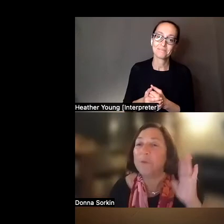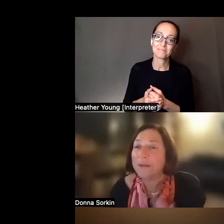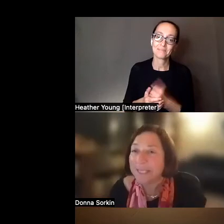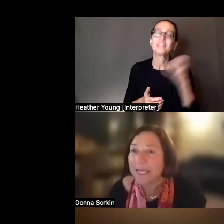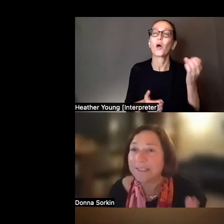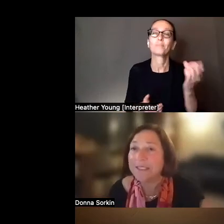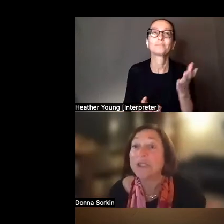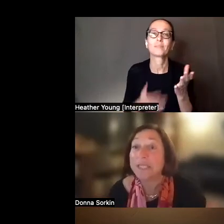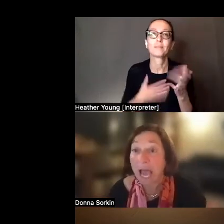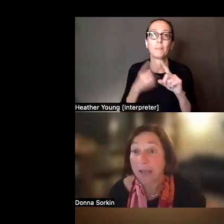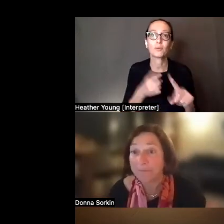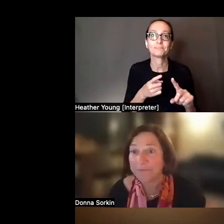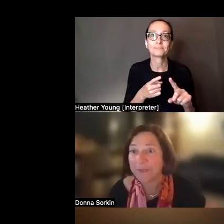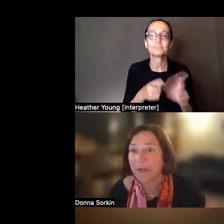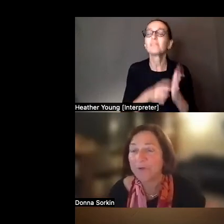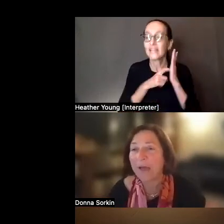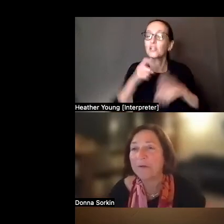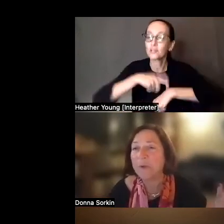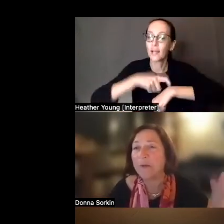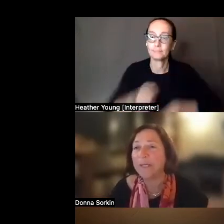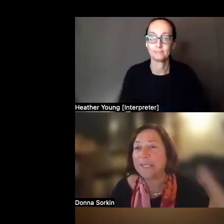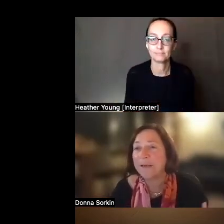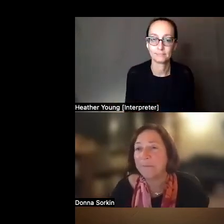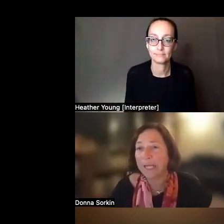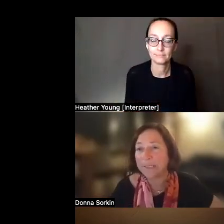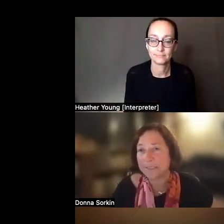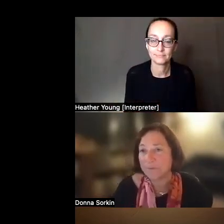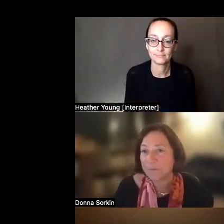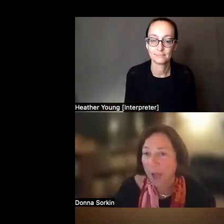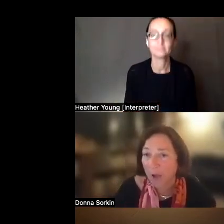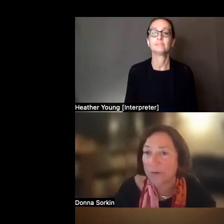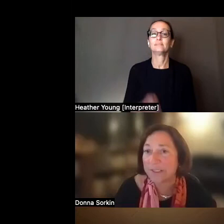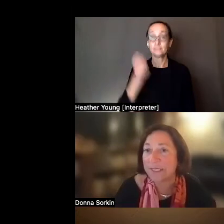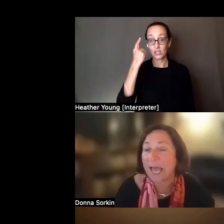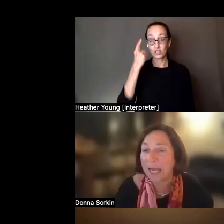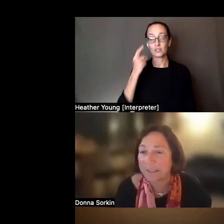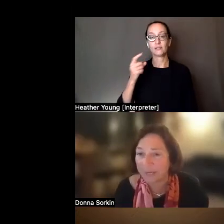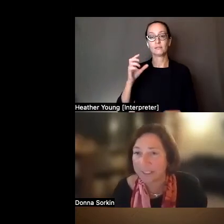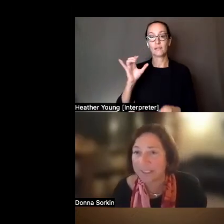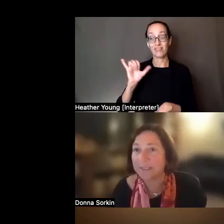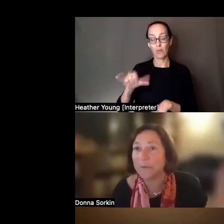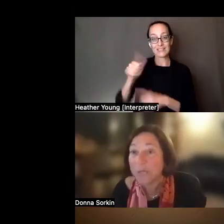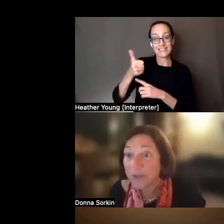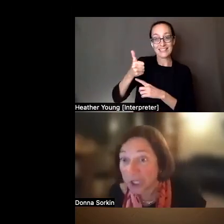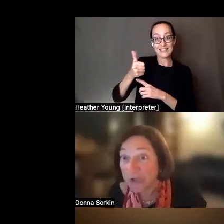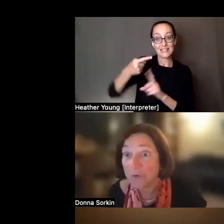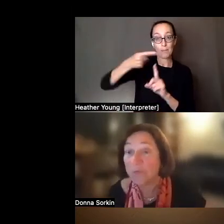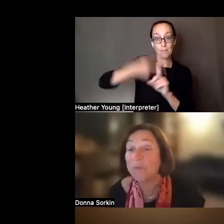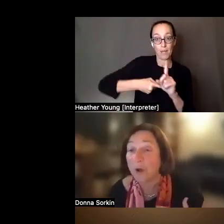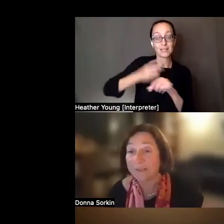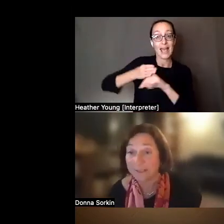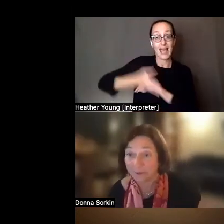What I'm saying is it took time. That was probably 10 months post activation with a